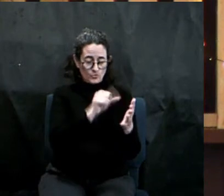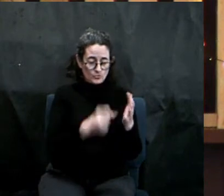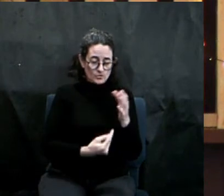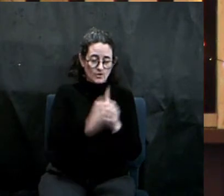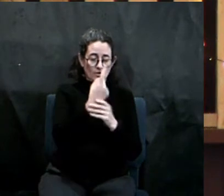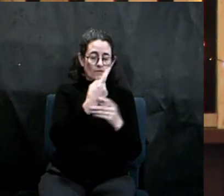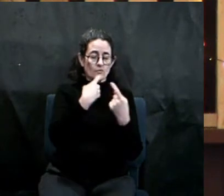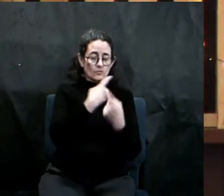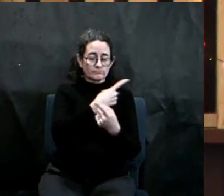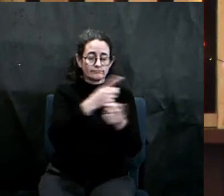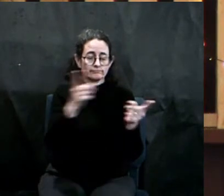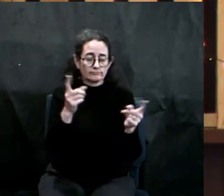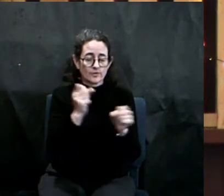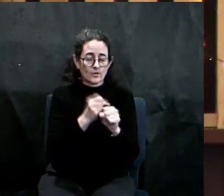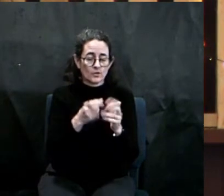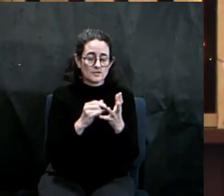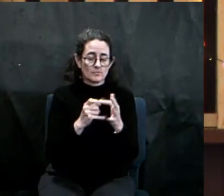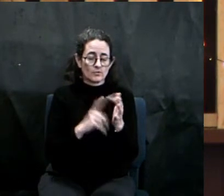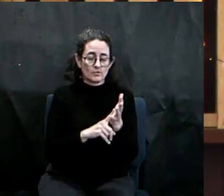fruit from them in our lives and in the lives of others.